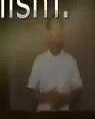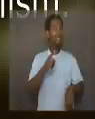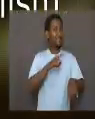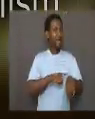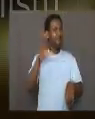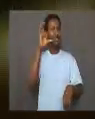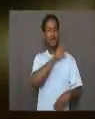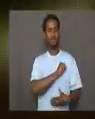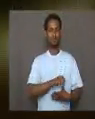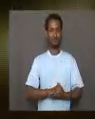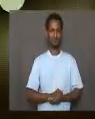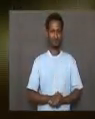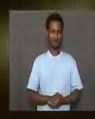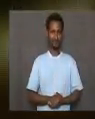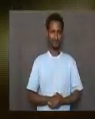Time's up.